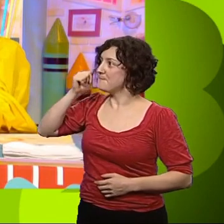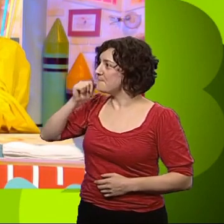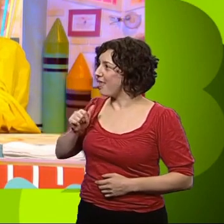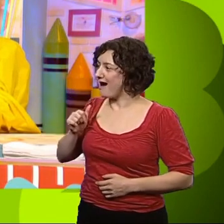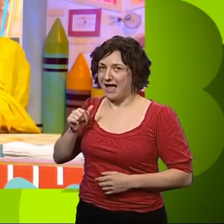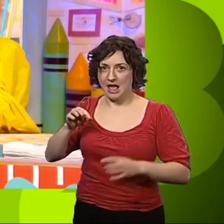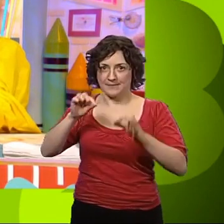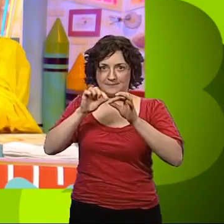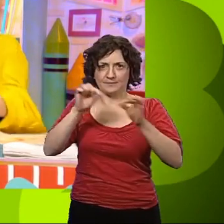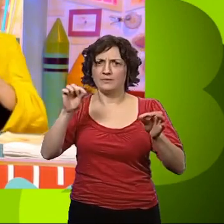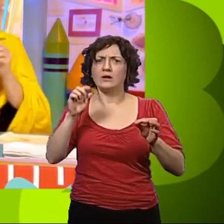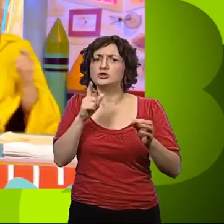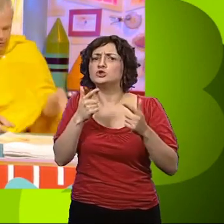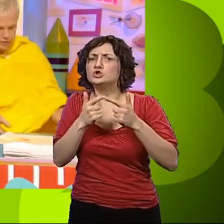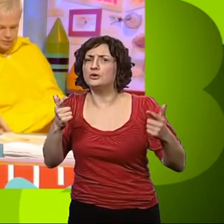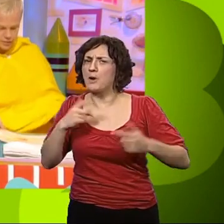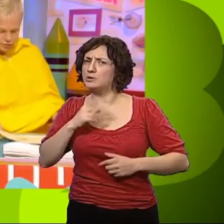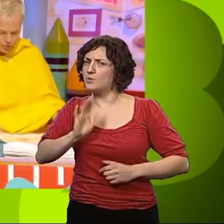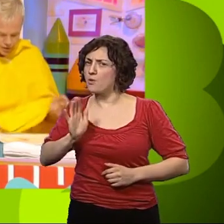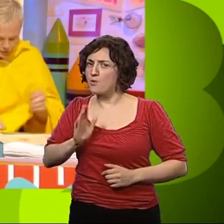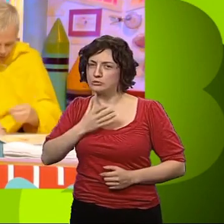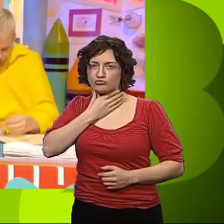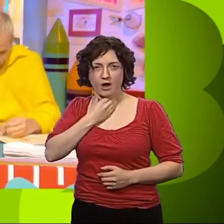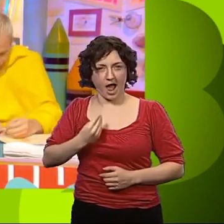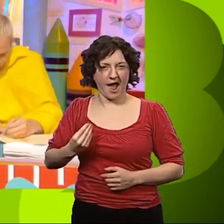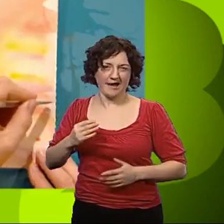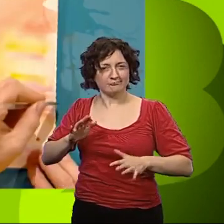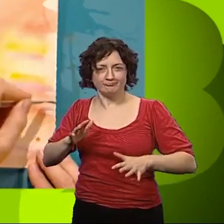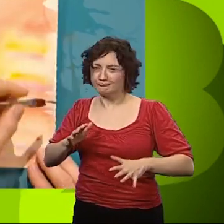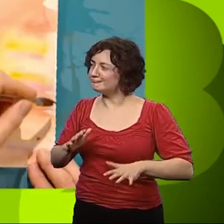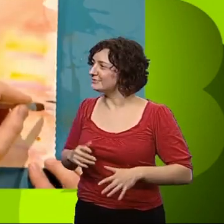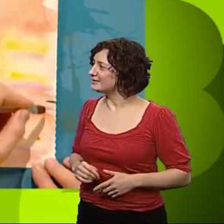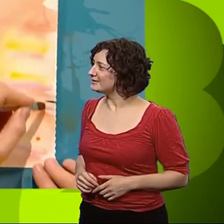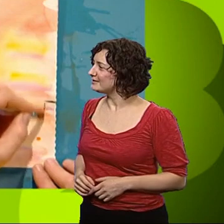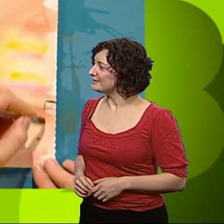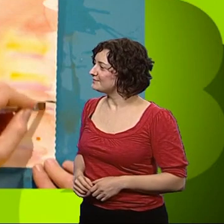And I'm not putting too much paint on. It's quite dry, if you like, so...